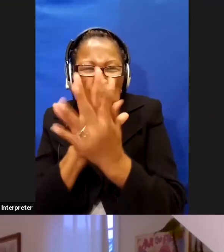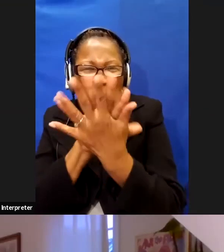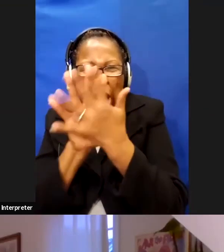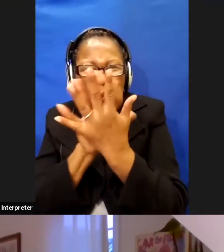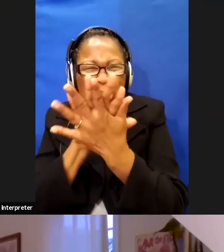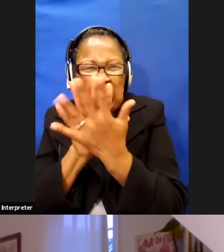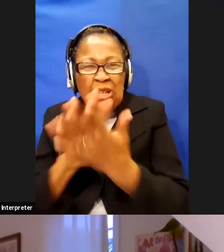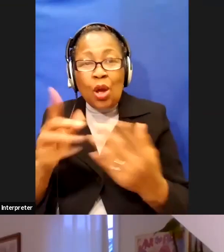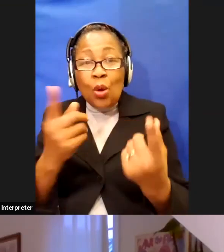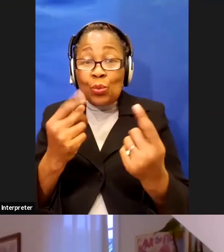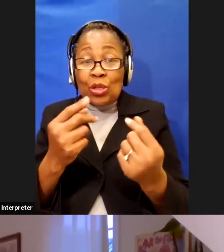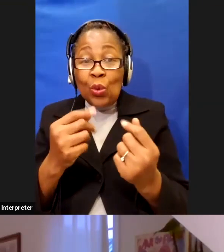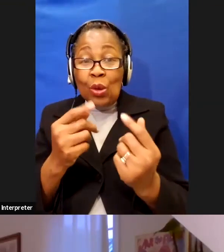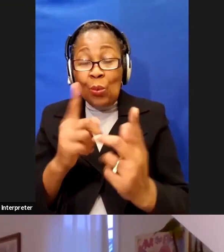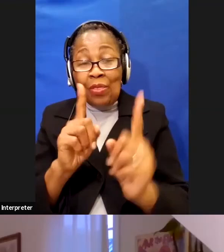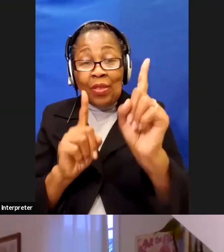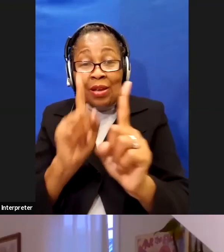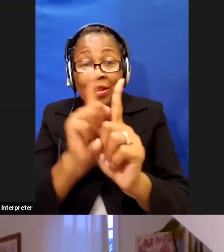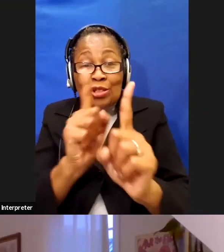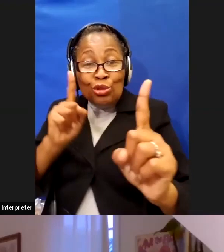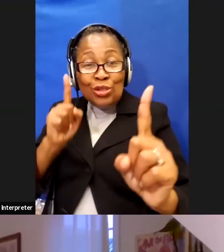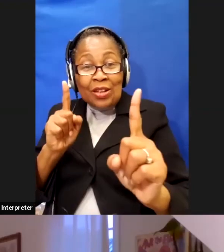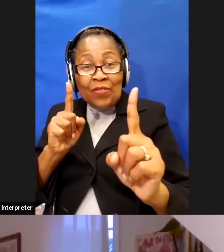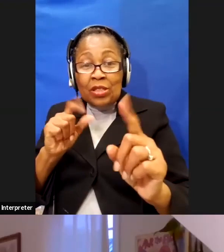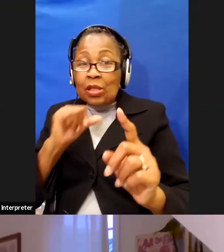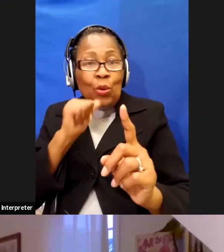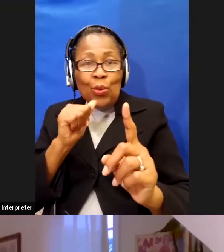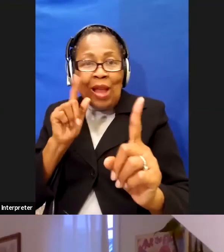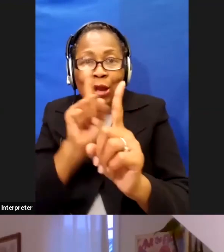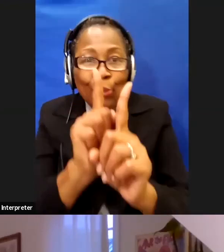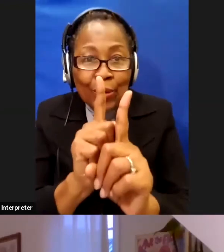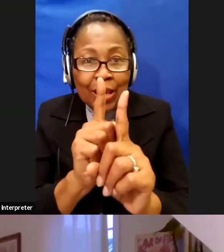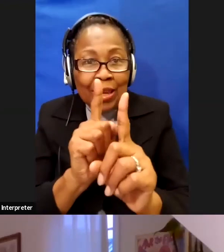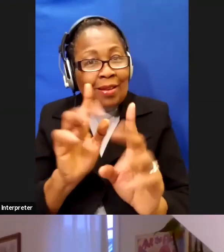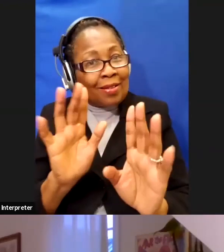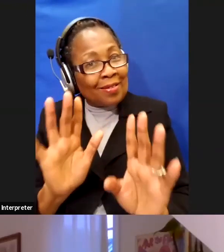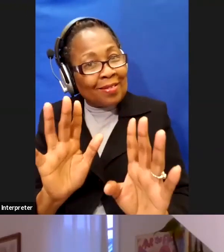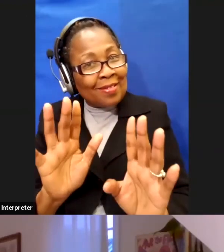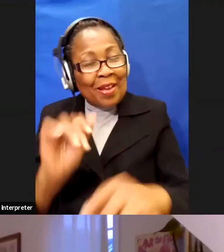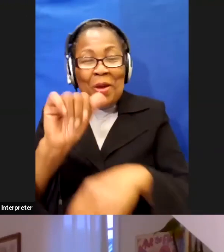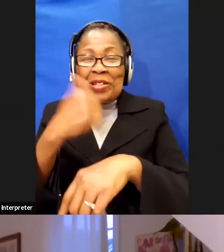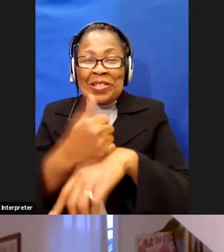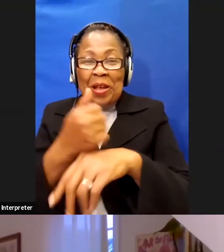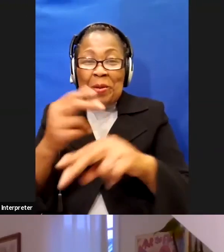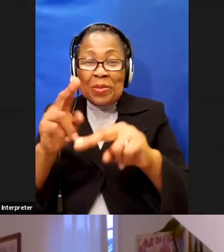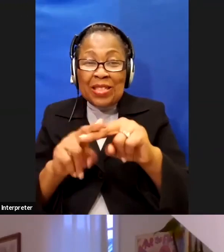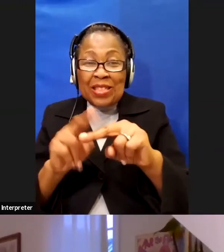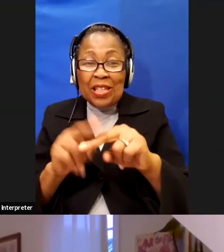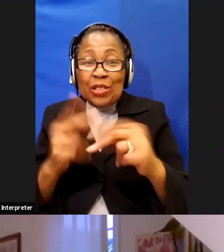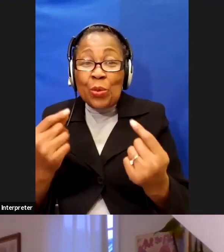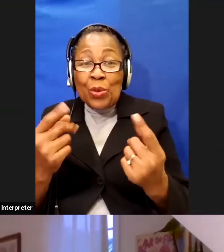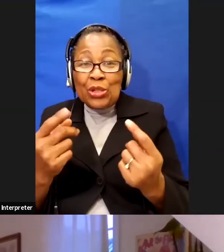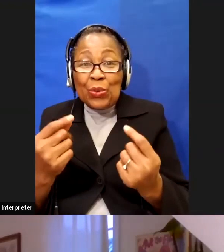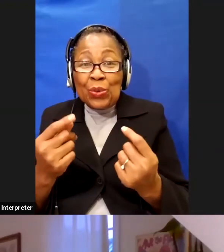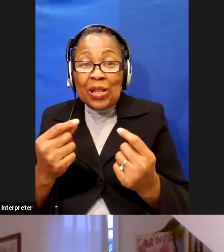social distancing? We're giving people more space. We're not crowding in. When we set up seats for people in an environment, we're putting the seats